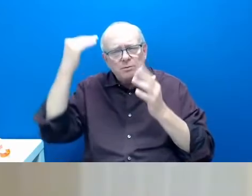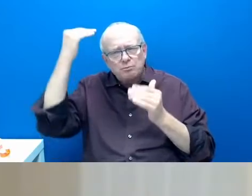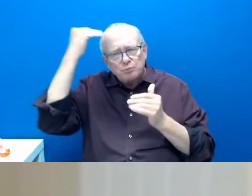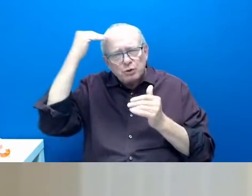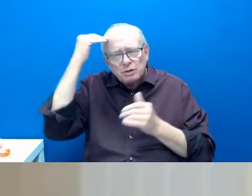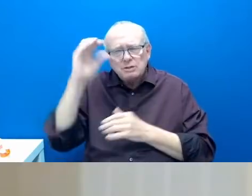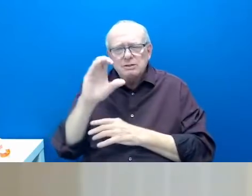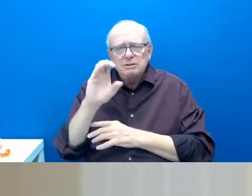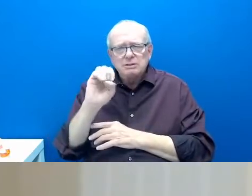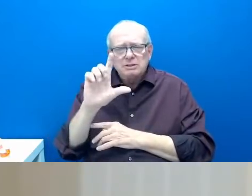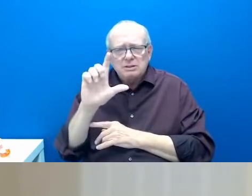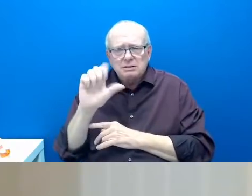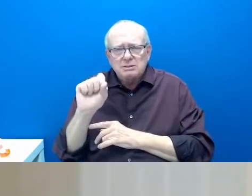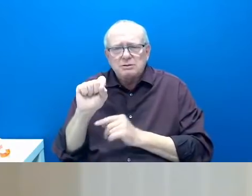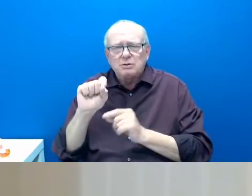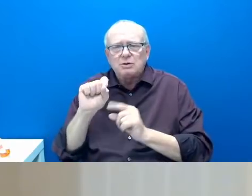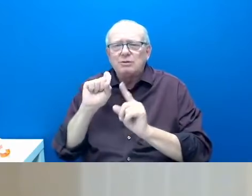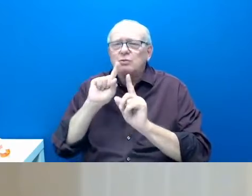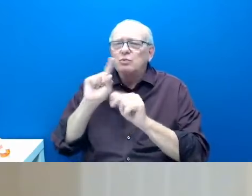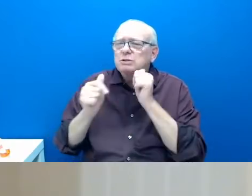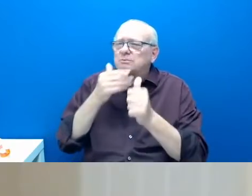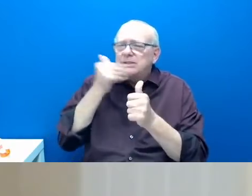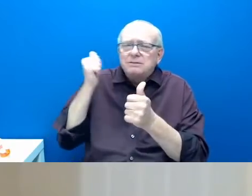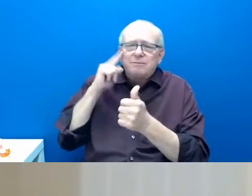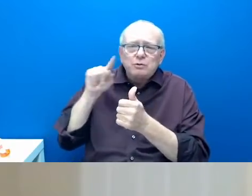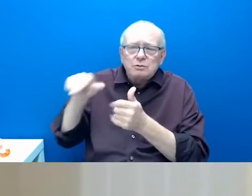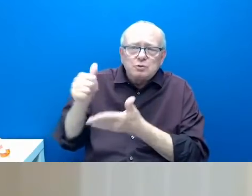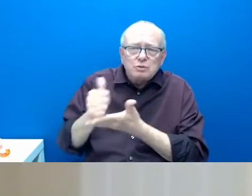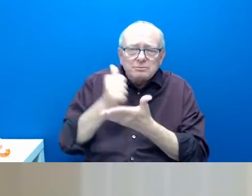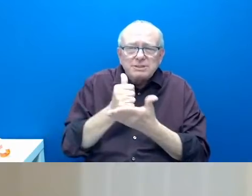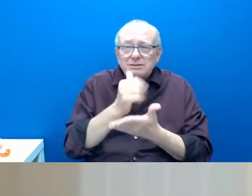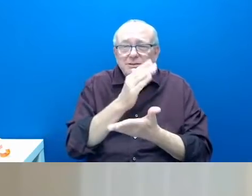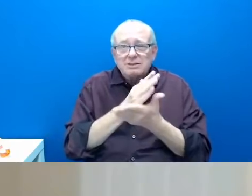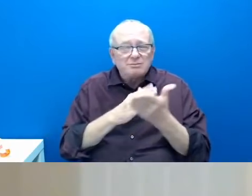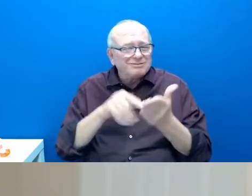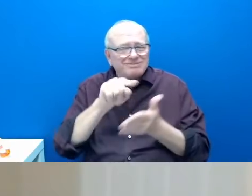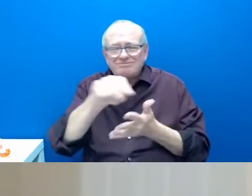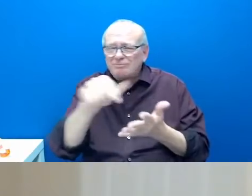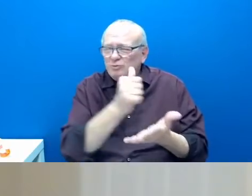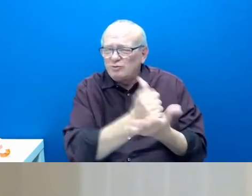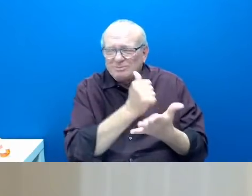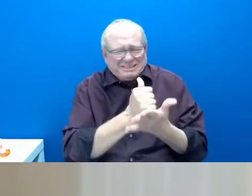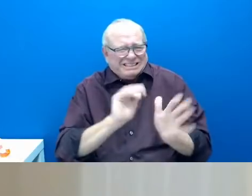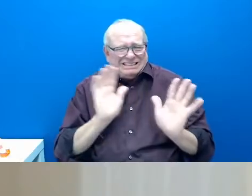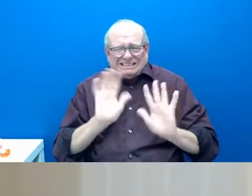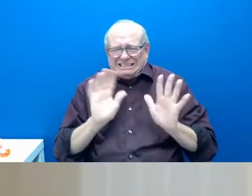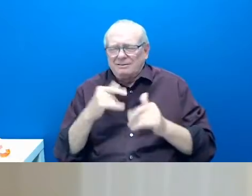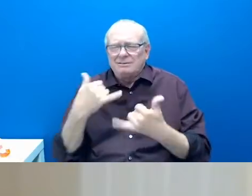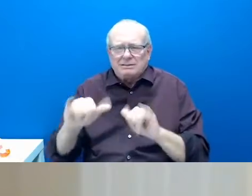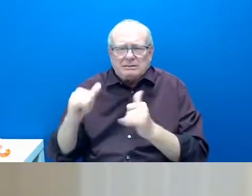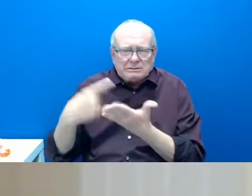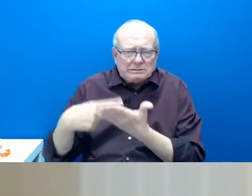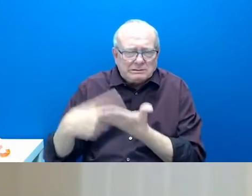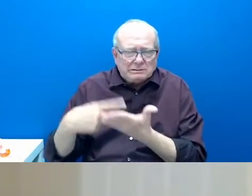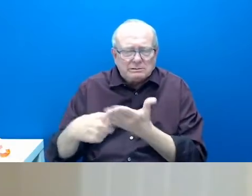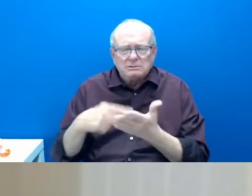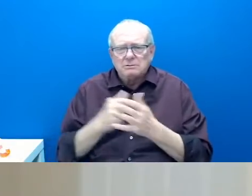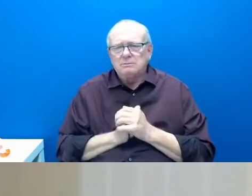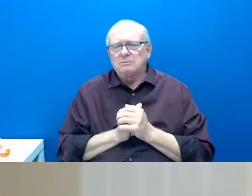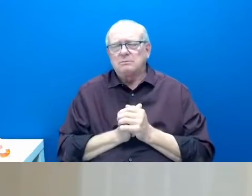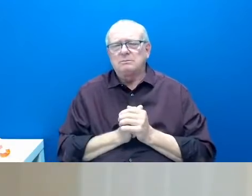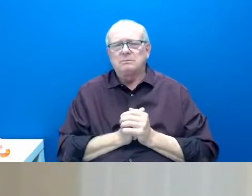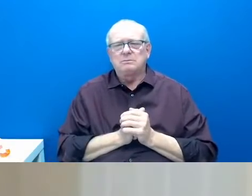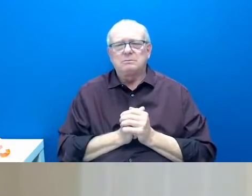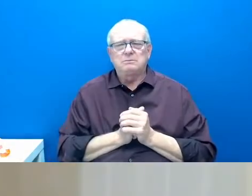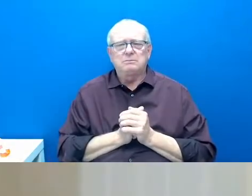react better to some treatments than others, so they need that info. So I